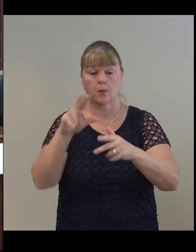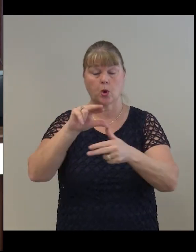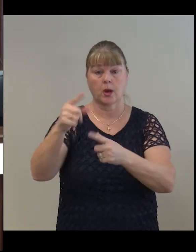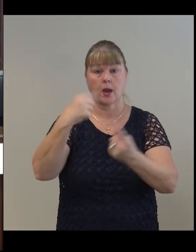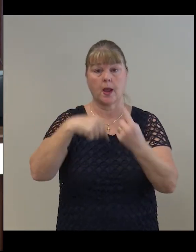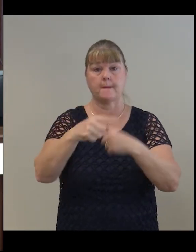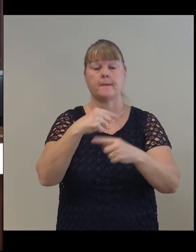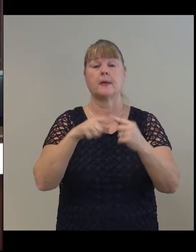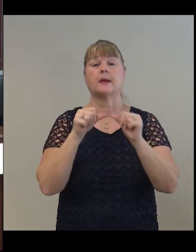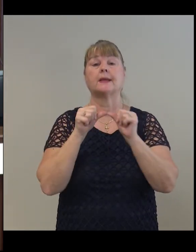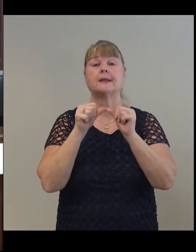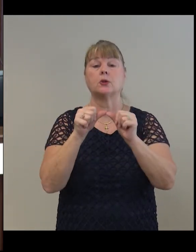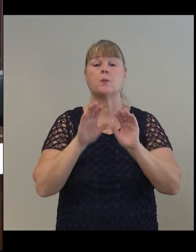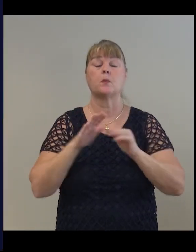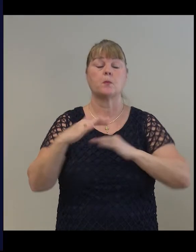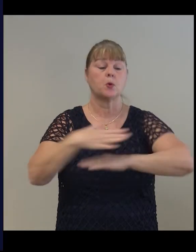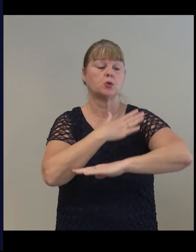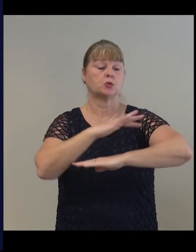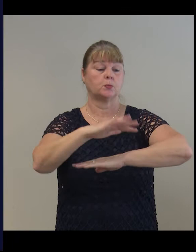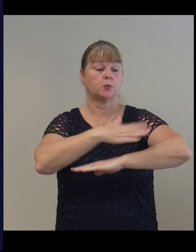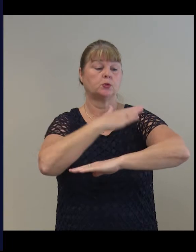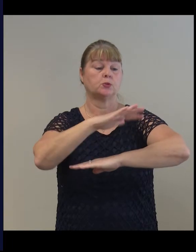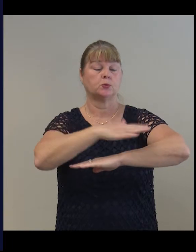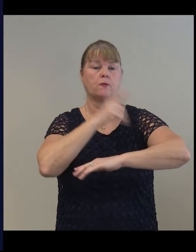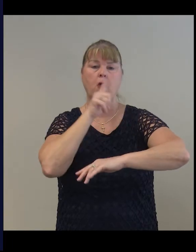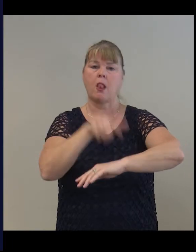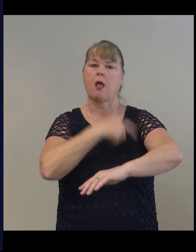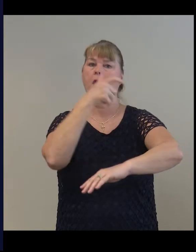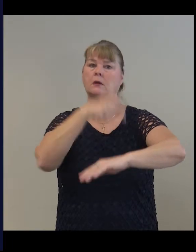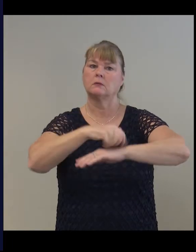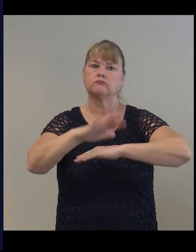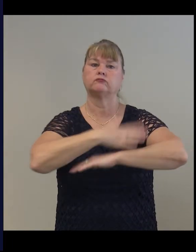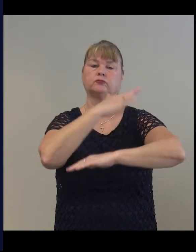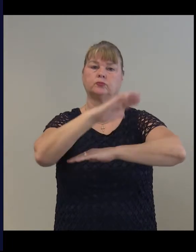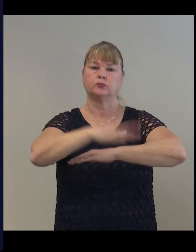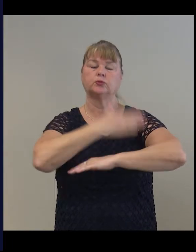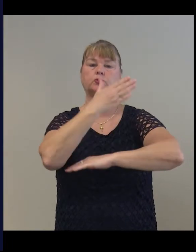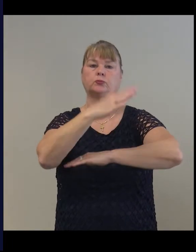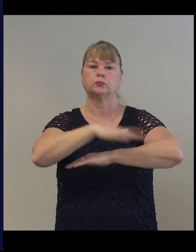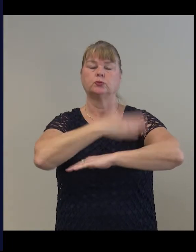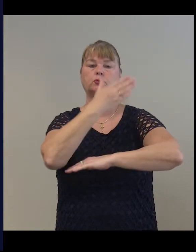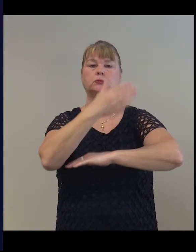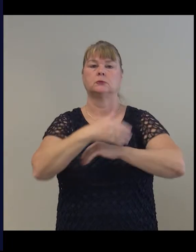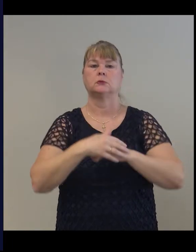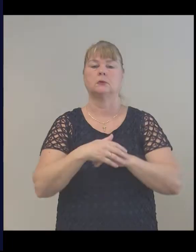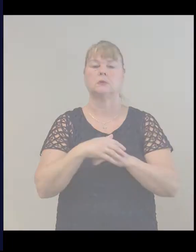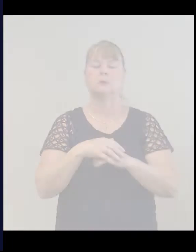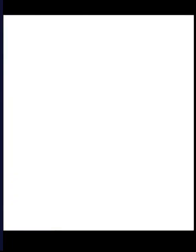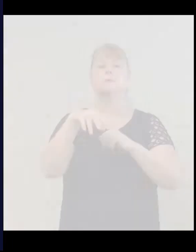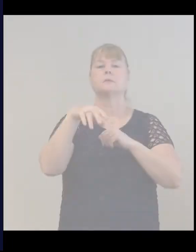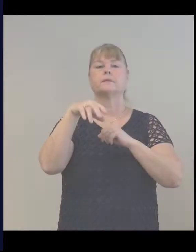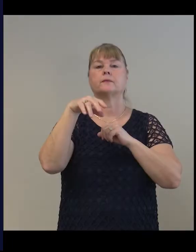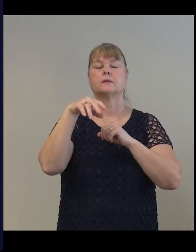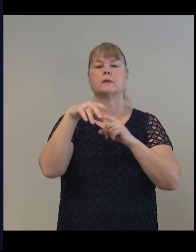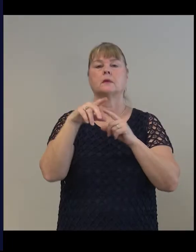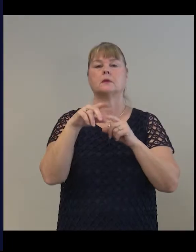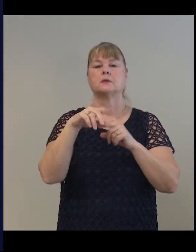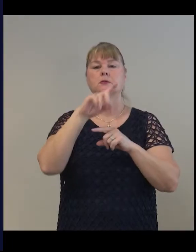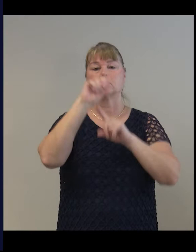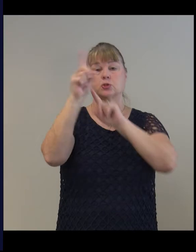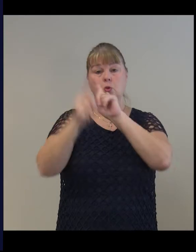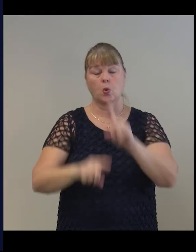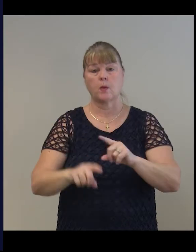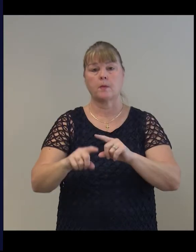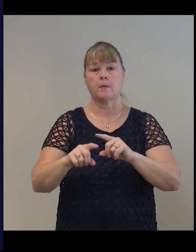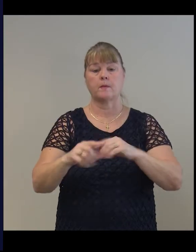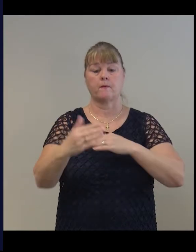time. All right, the storm's forward speed. Similarly, with the storm intensity and with the size, the forward